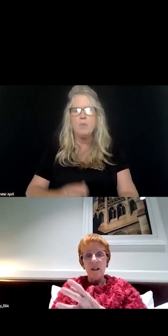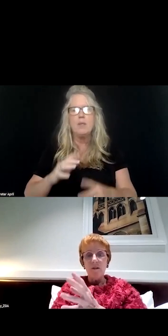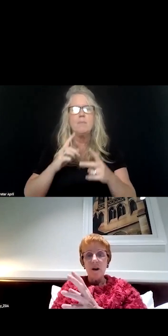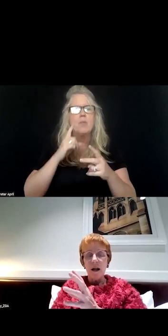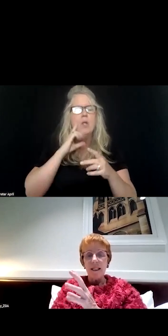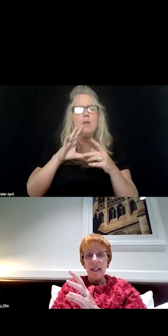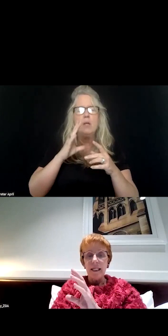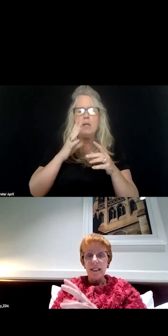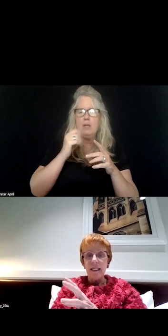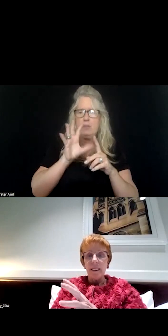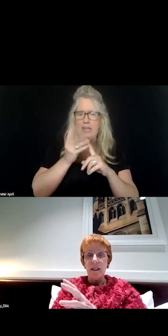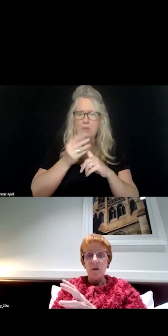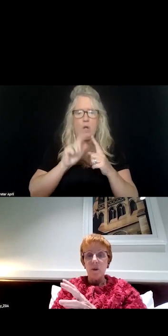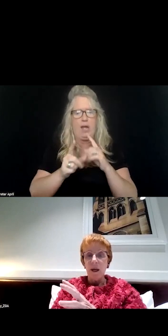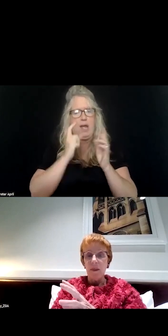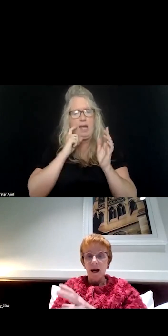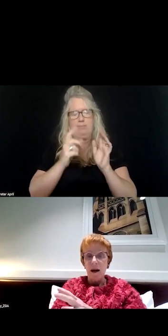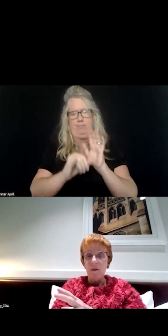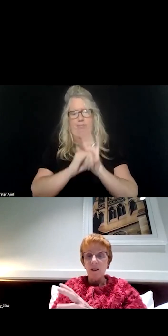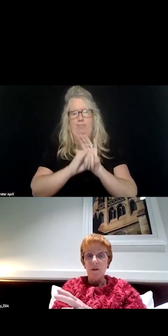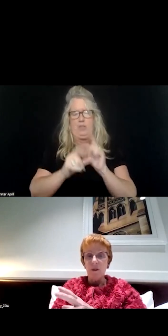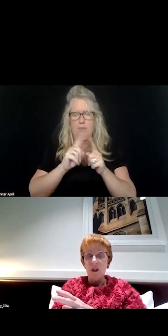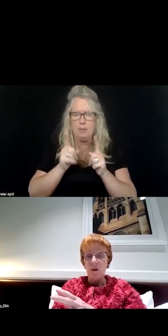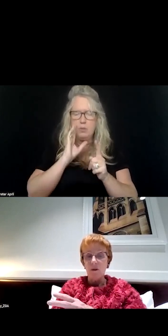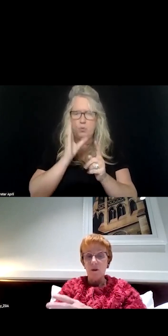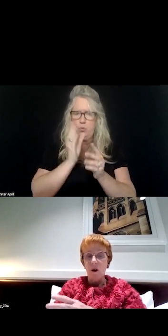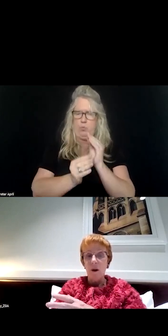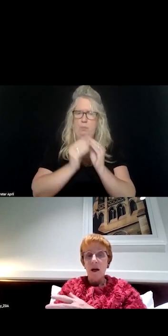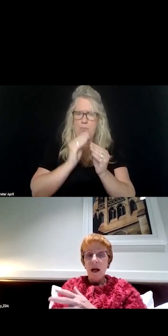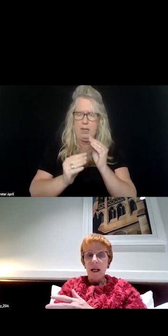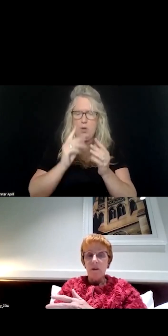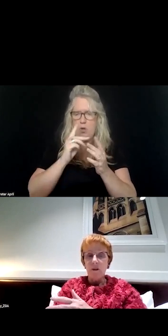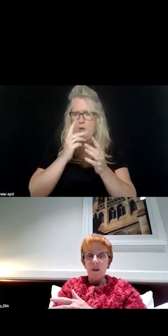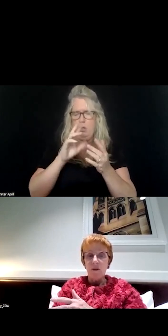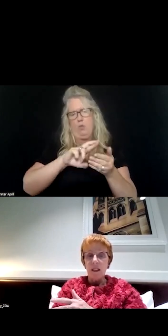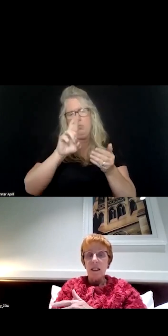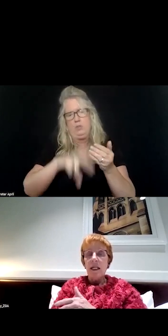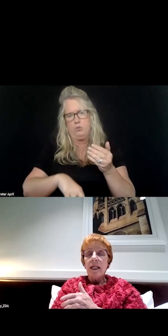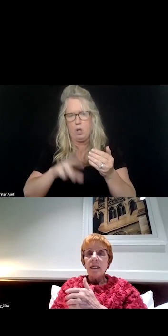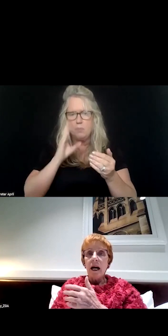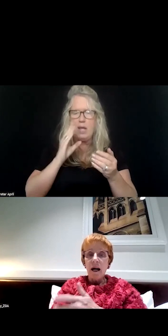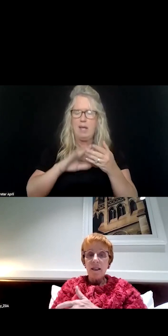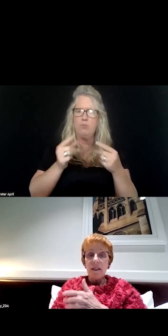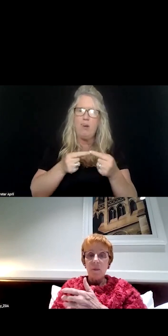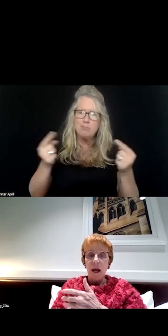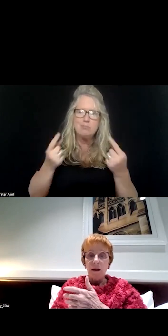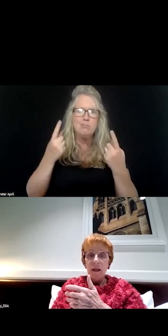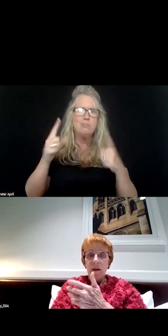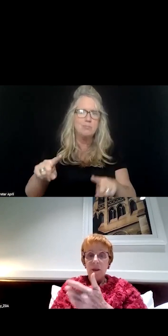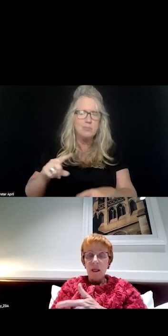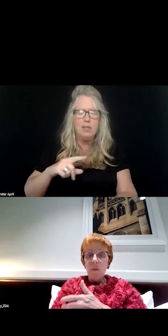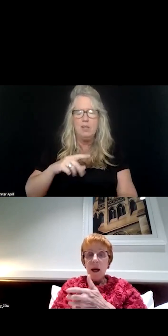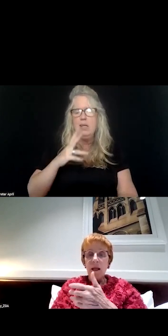it identifies and sets out to repair the harms that have resulted from an adverse event. It asks